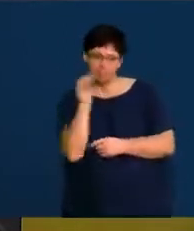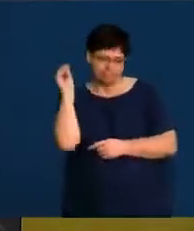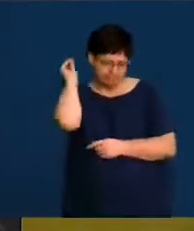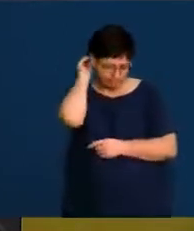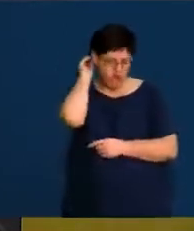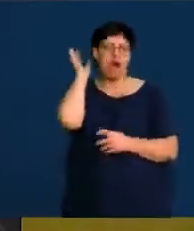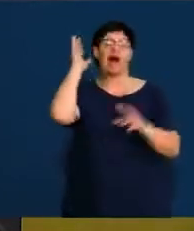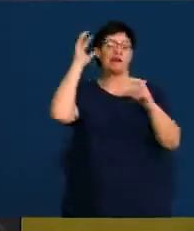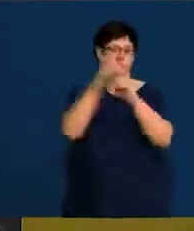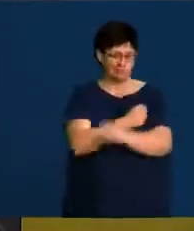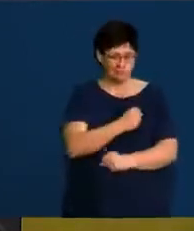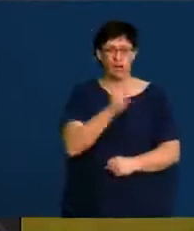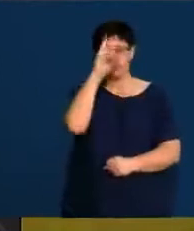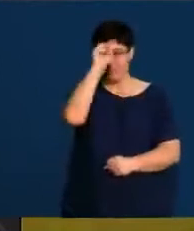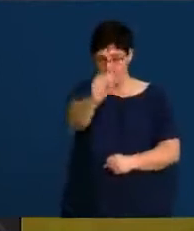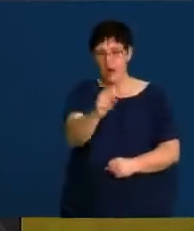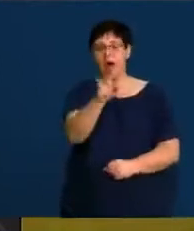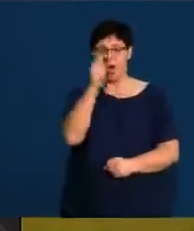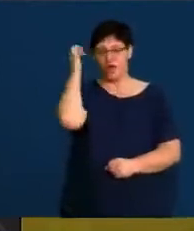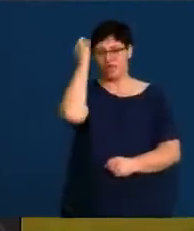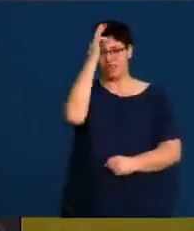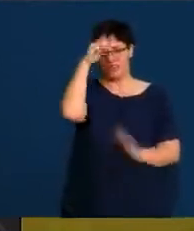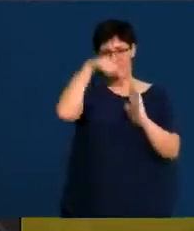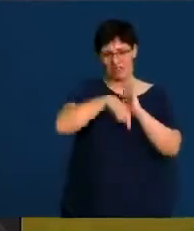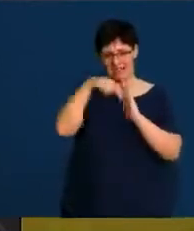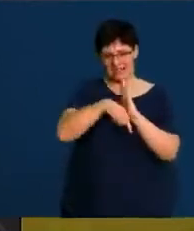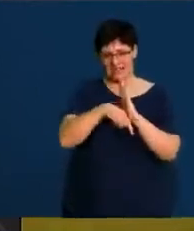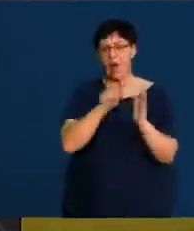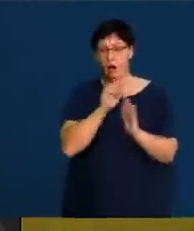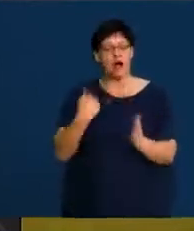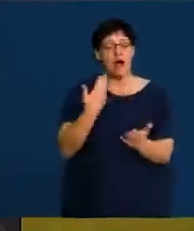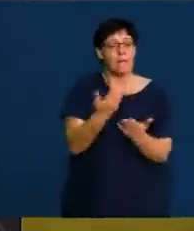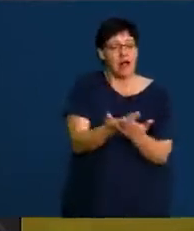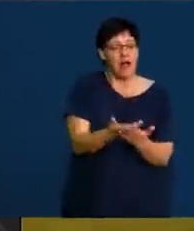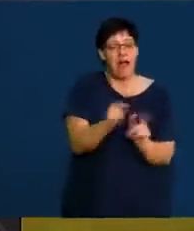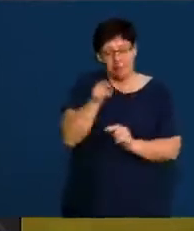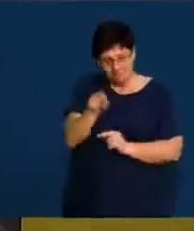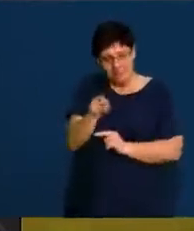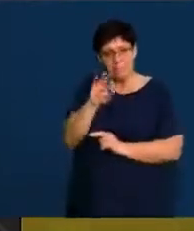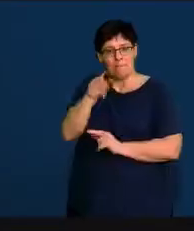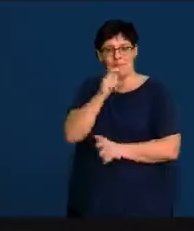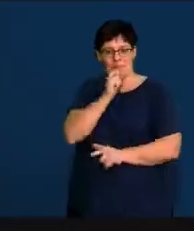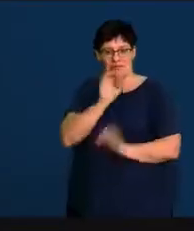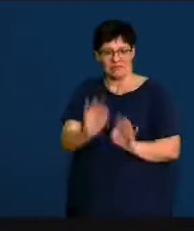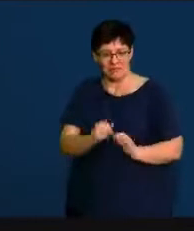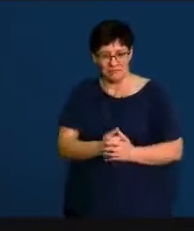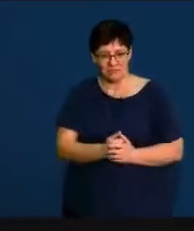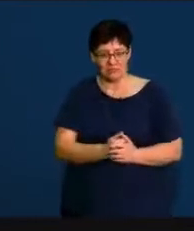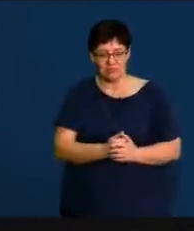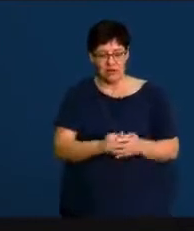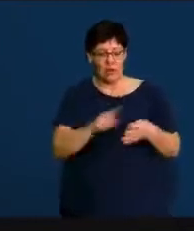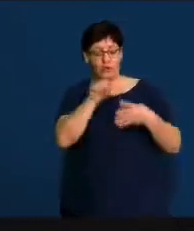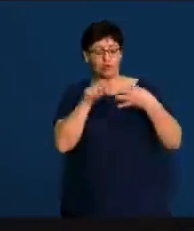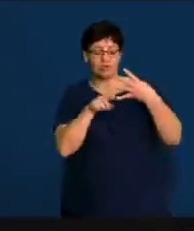remember all the different aspects of your theory content and apply it to the map that is being used. Question